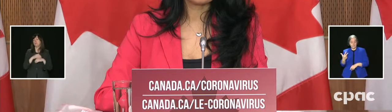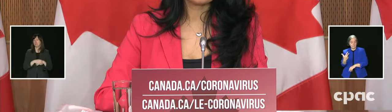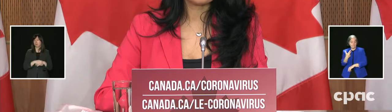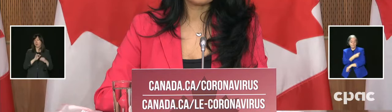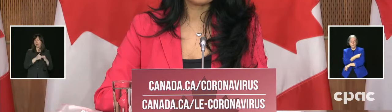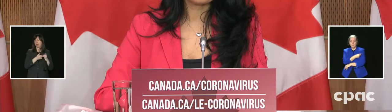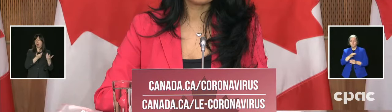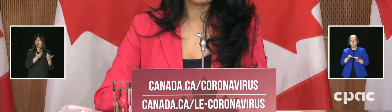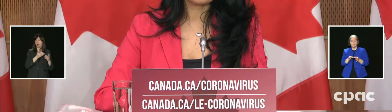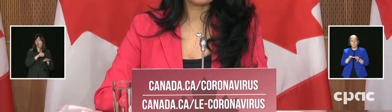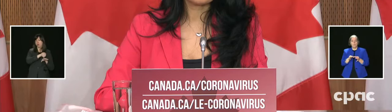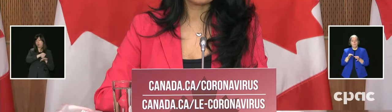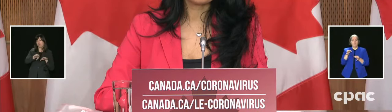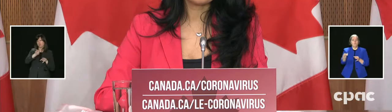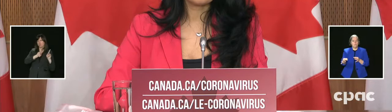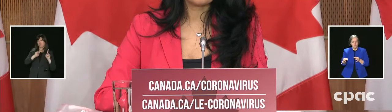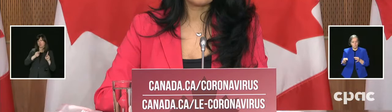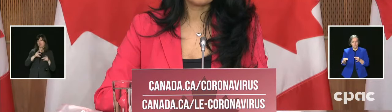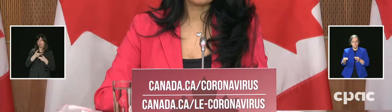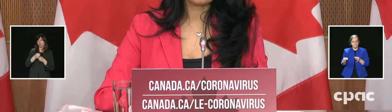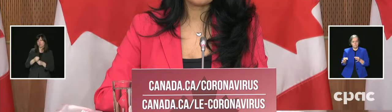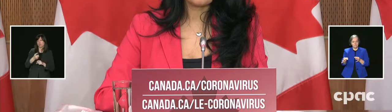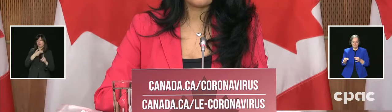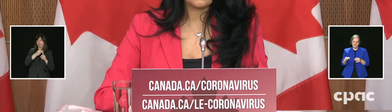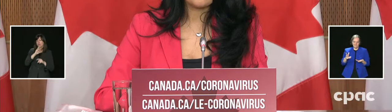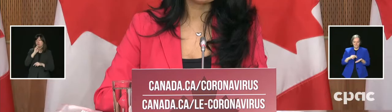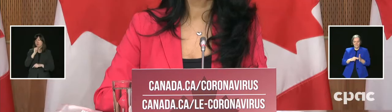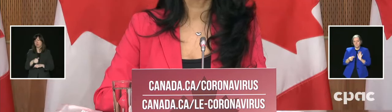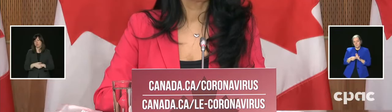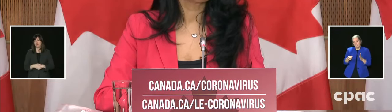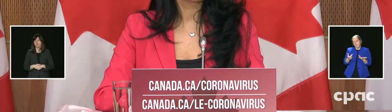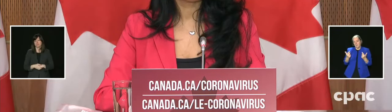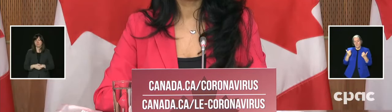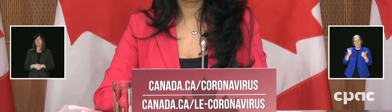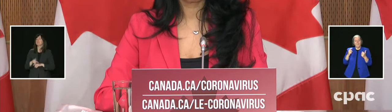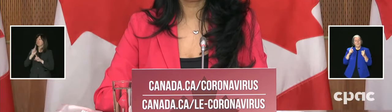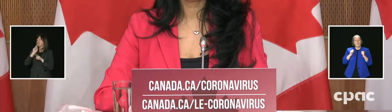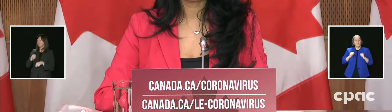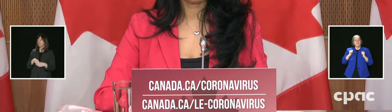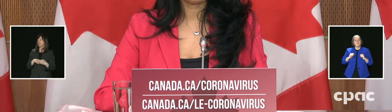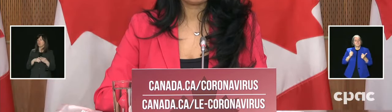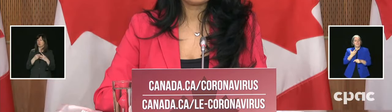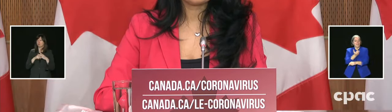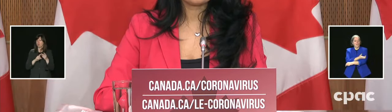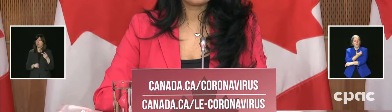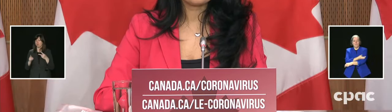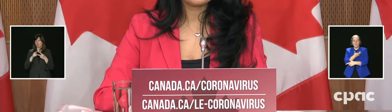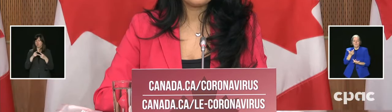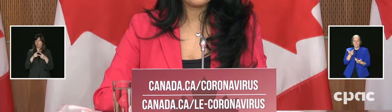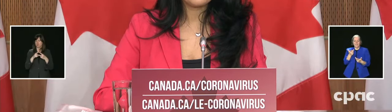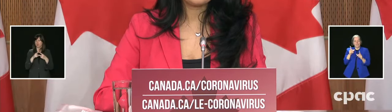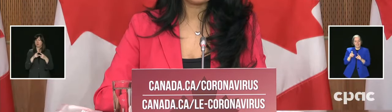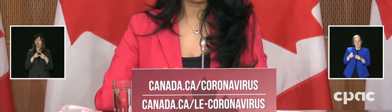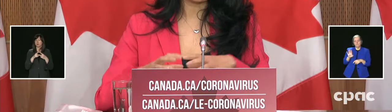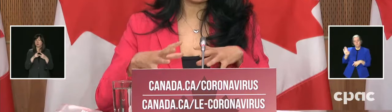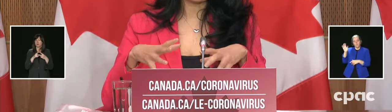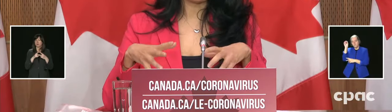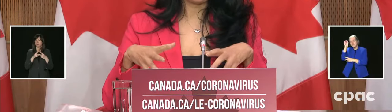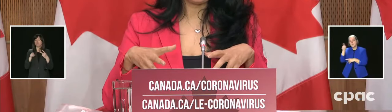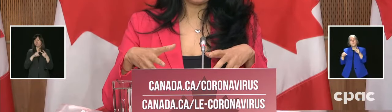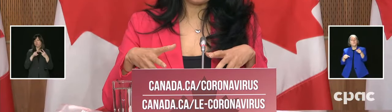does that contribute to vaccine confidence? Thank you. Right. So maybe I'll start with the reference that Dr. Nemer made. I